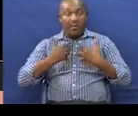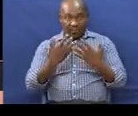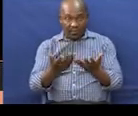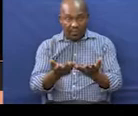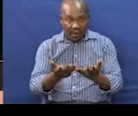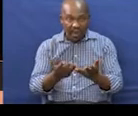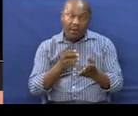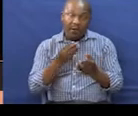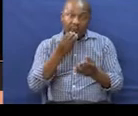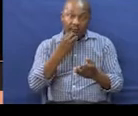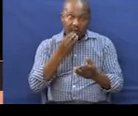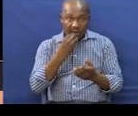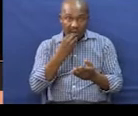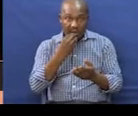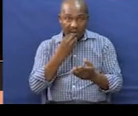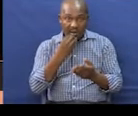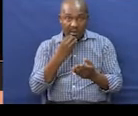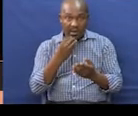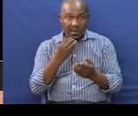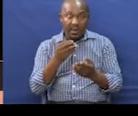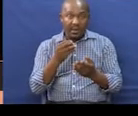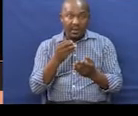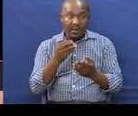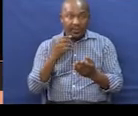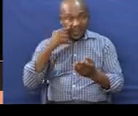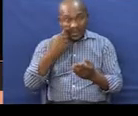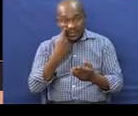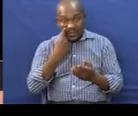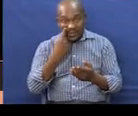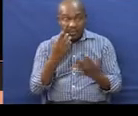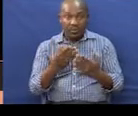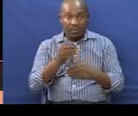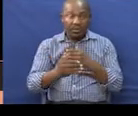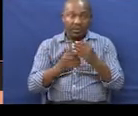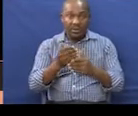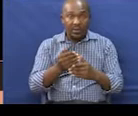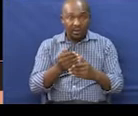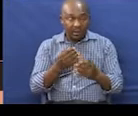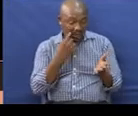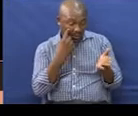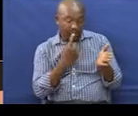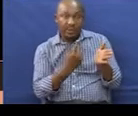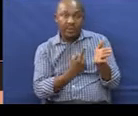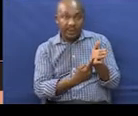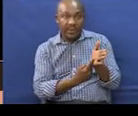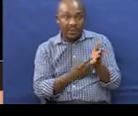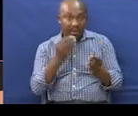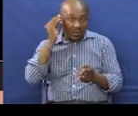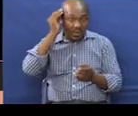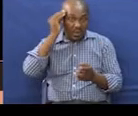contents in a given food sample. But since it is practical, today we are going to learn